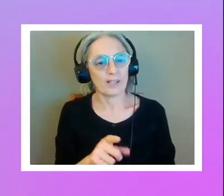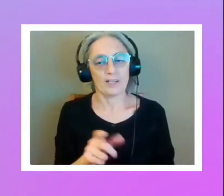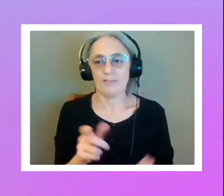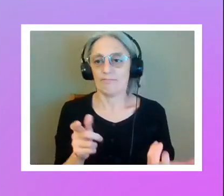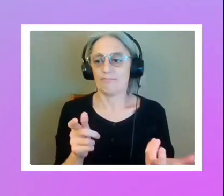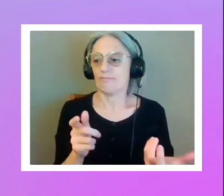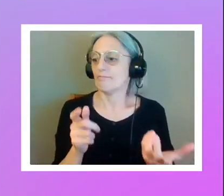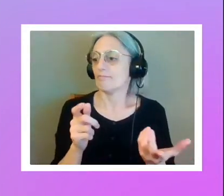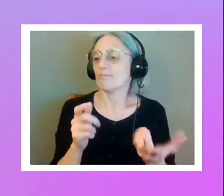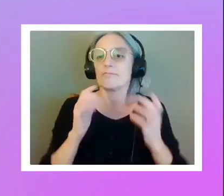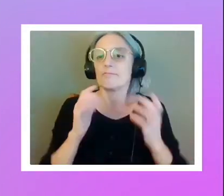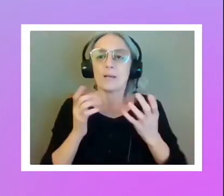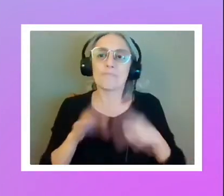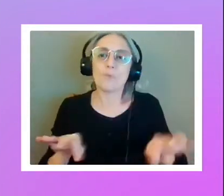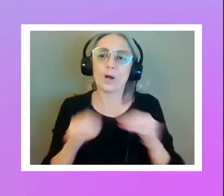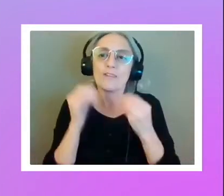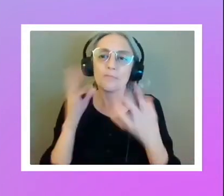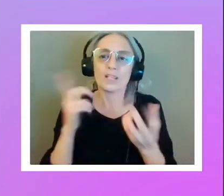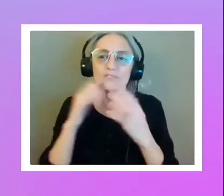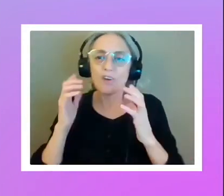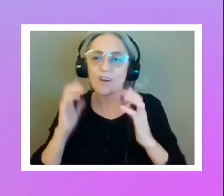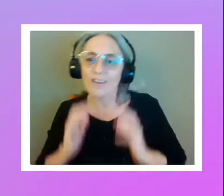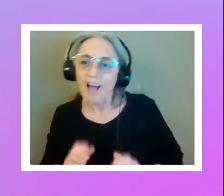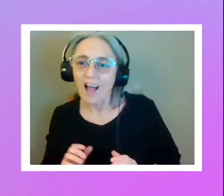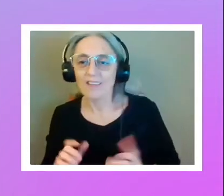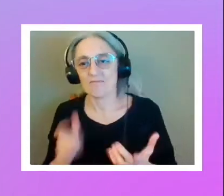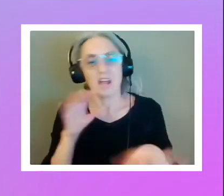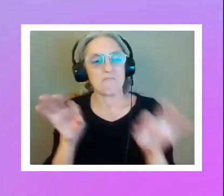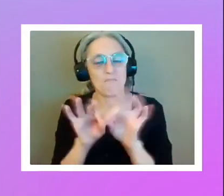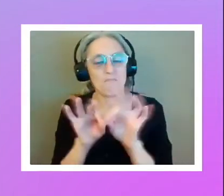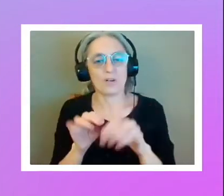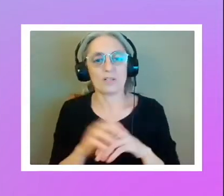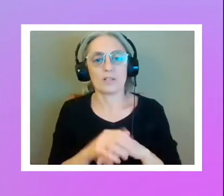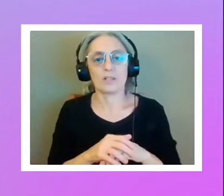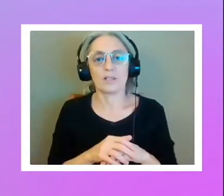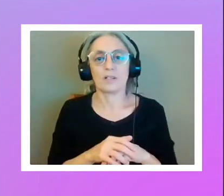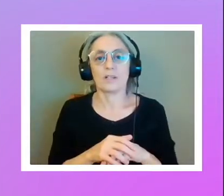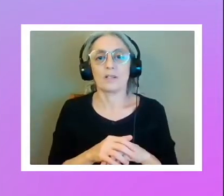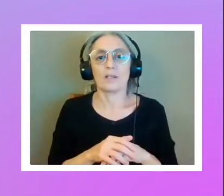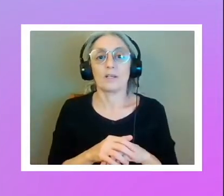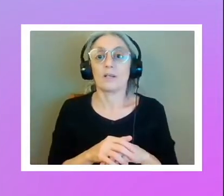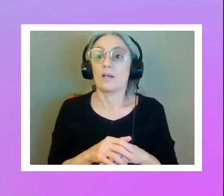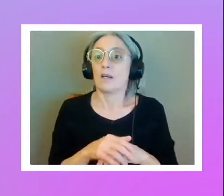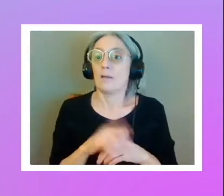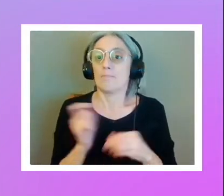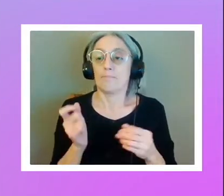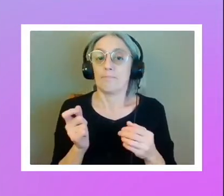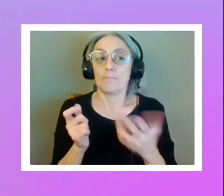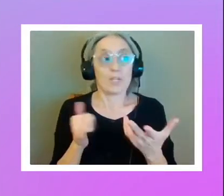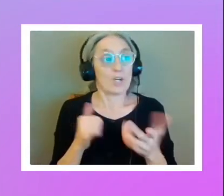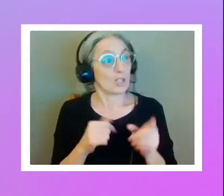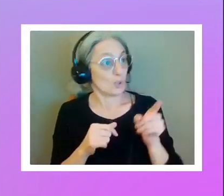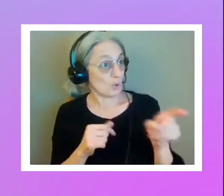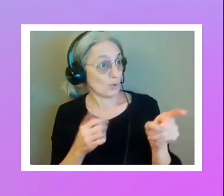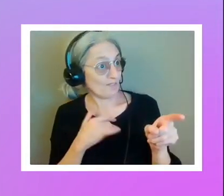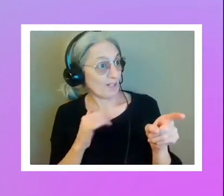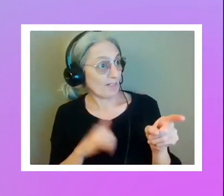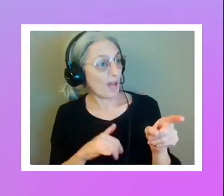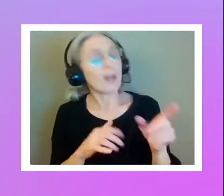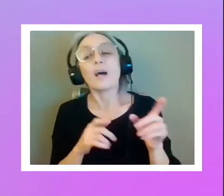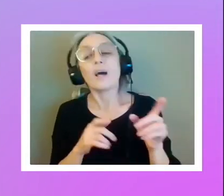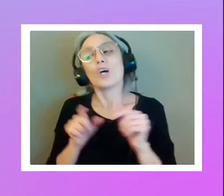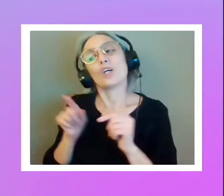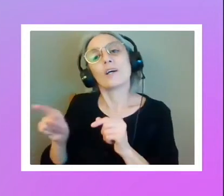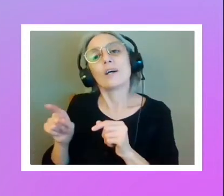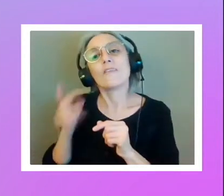information, customer important information, because you felt that information wasn't important. You decided to take out the